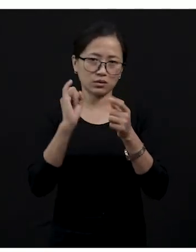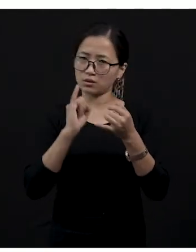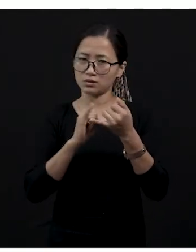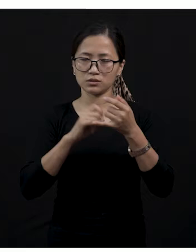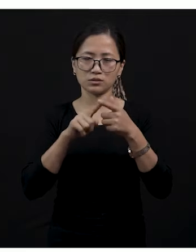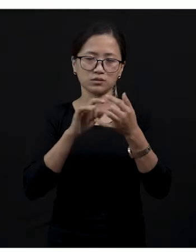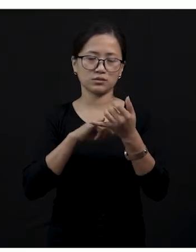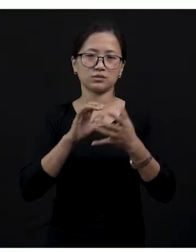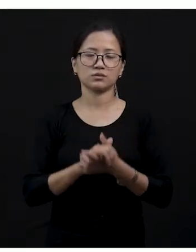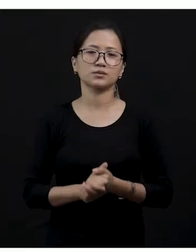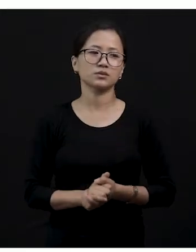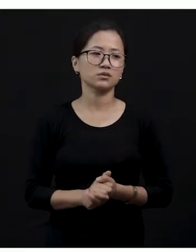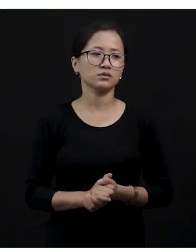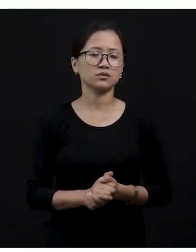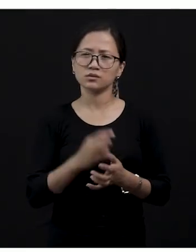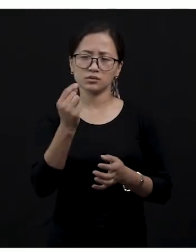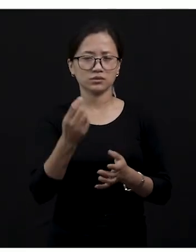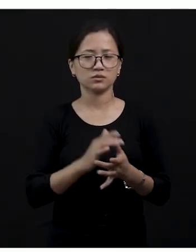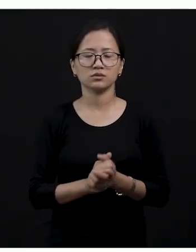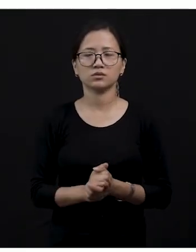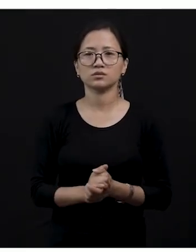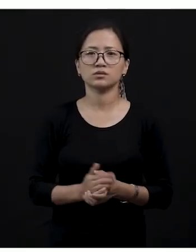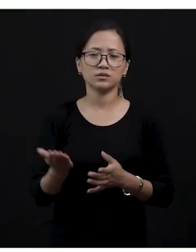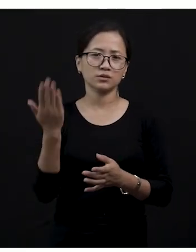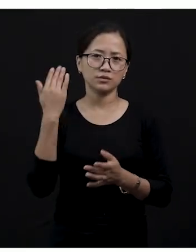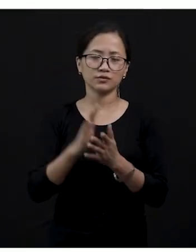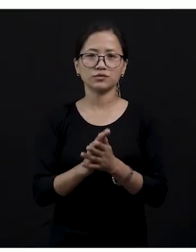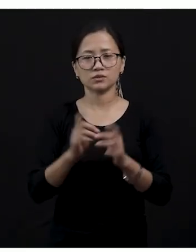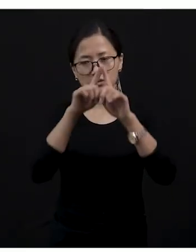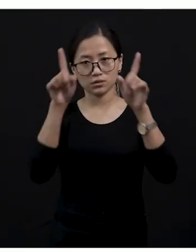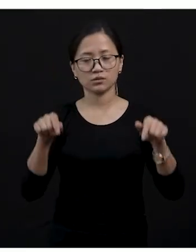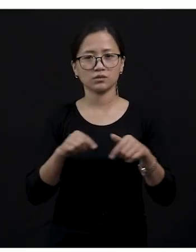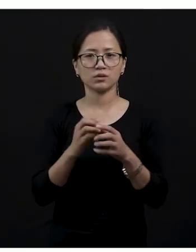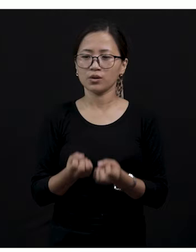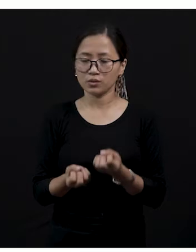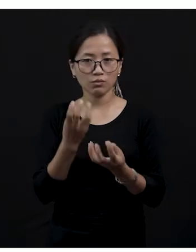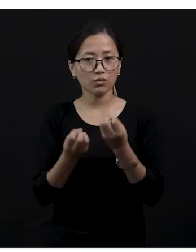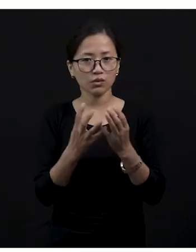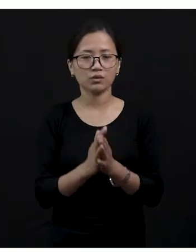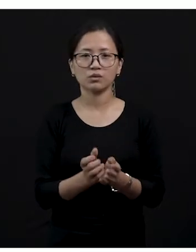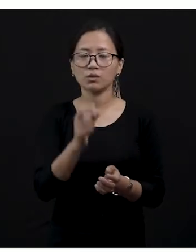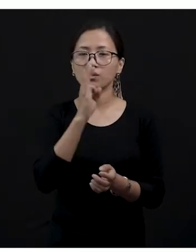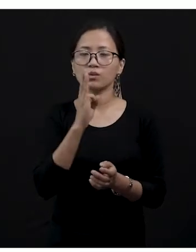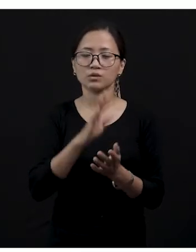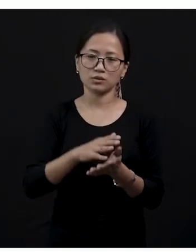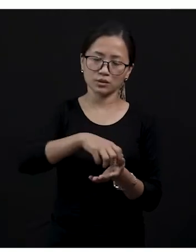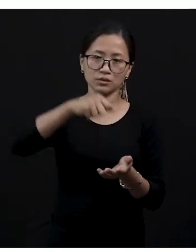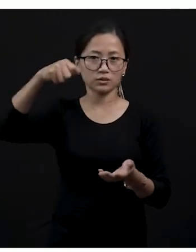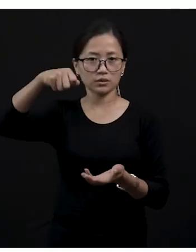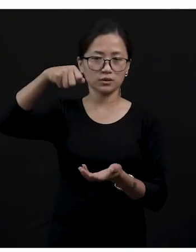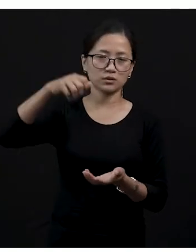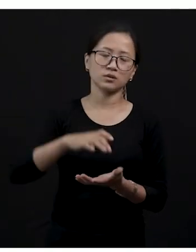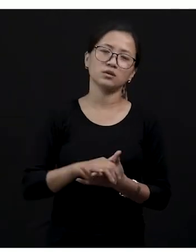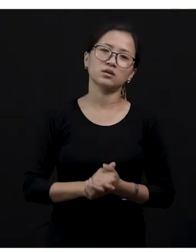happens? What happens, just like the previous picture, when you boil water, you take out the lid, you